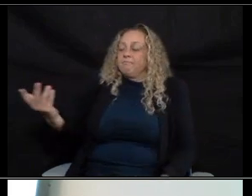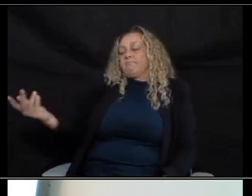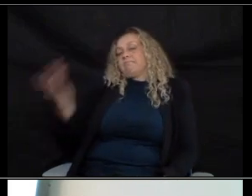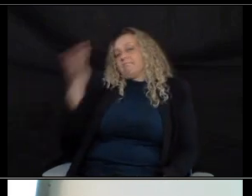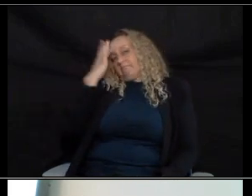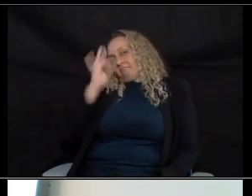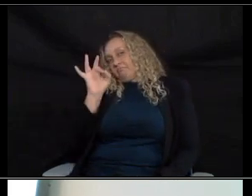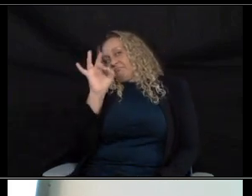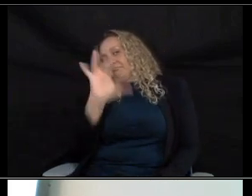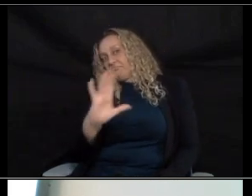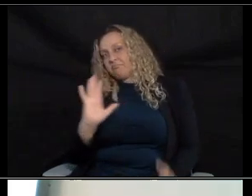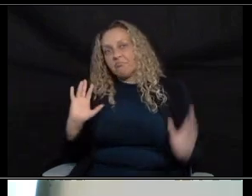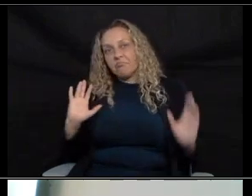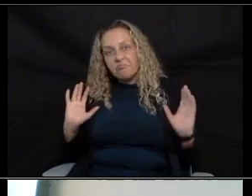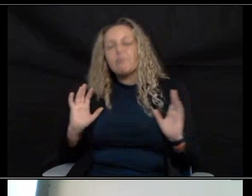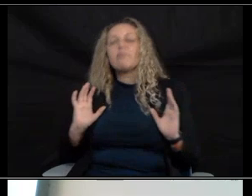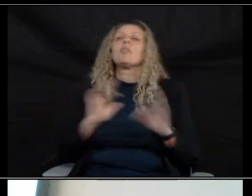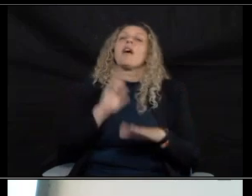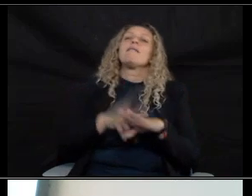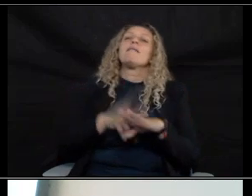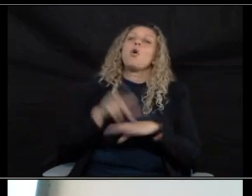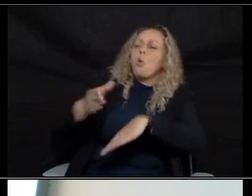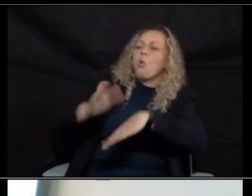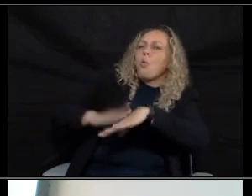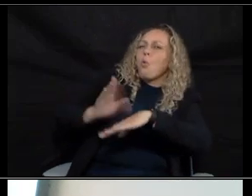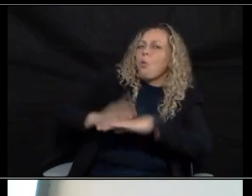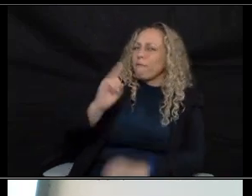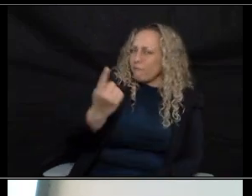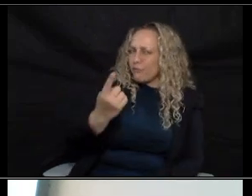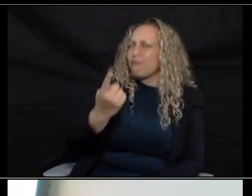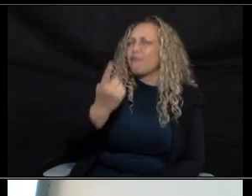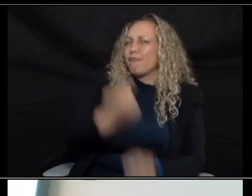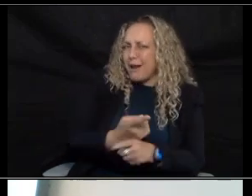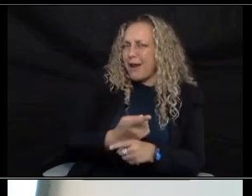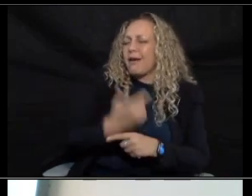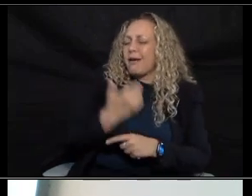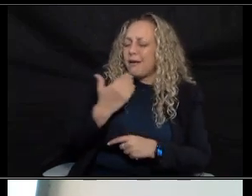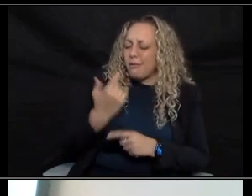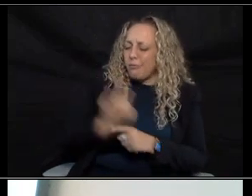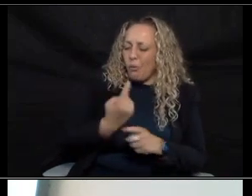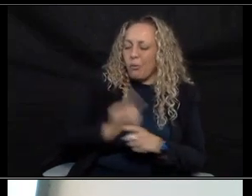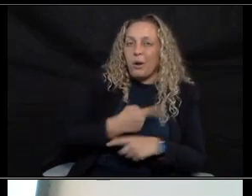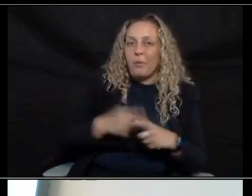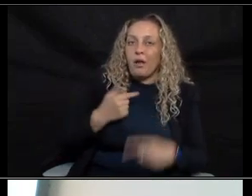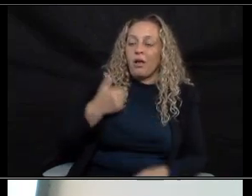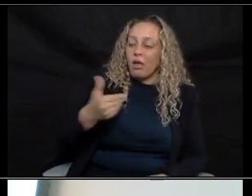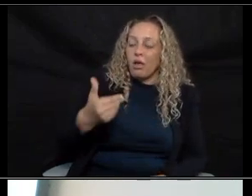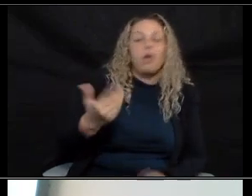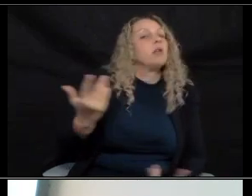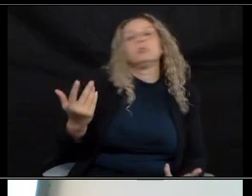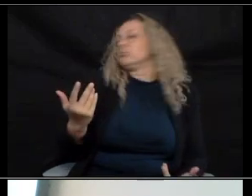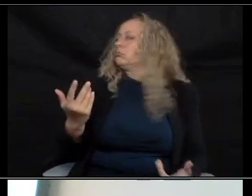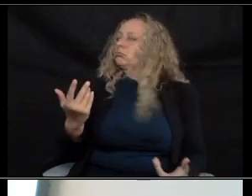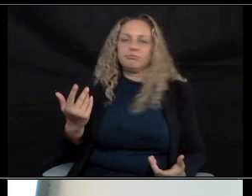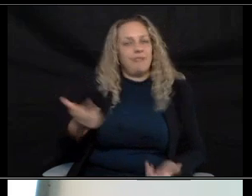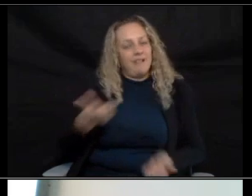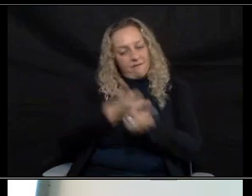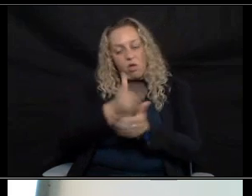would, you know, of course, say give out a warning first, but it seems like maybe we should be following the letter of the